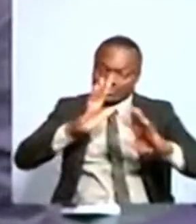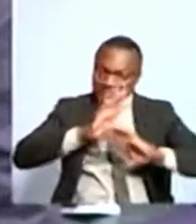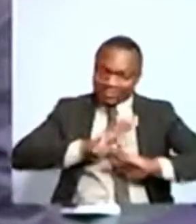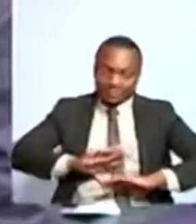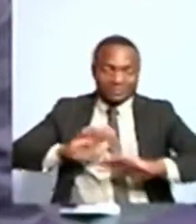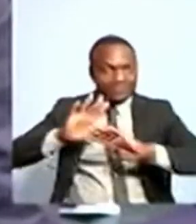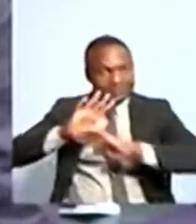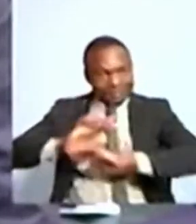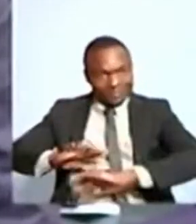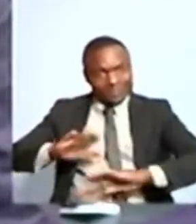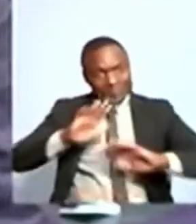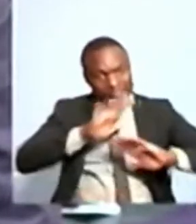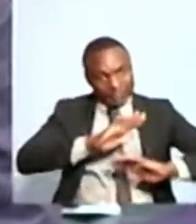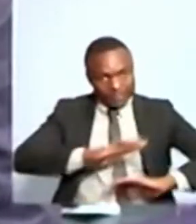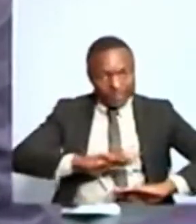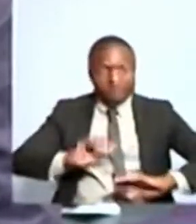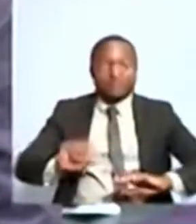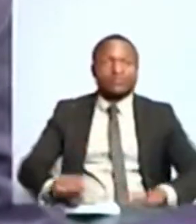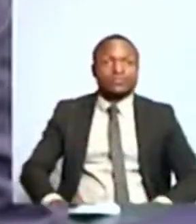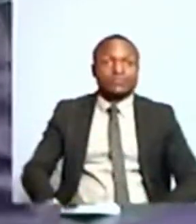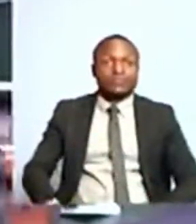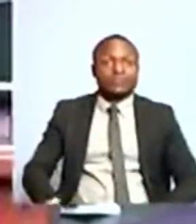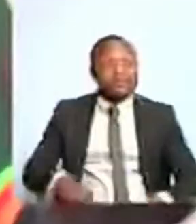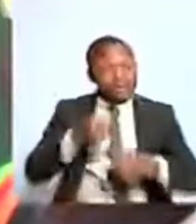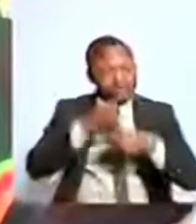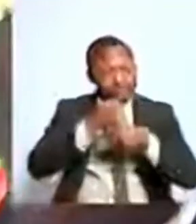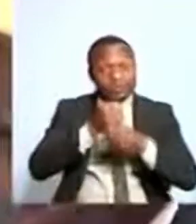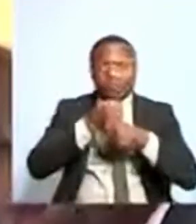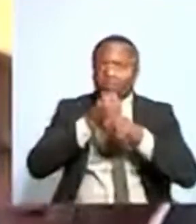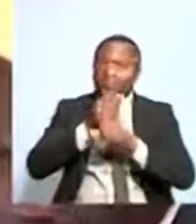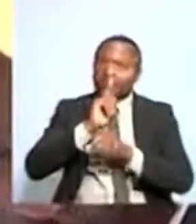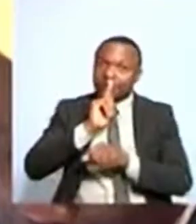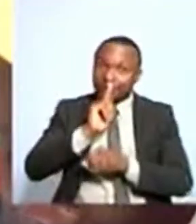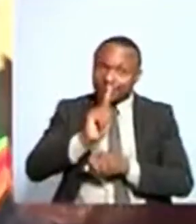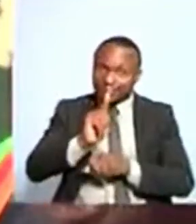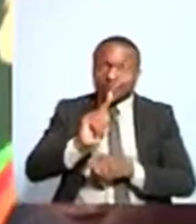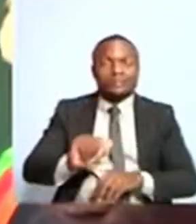officer. Order. Let's ensure that